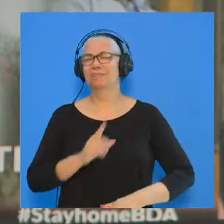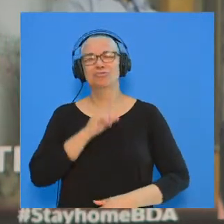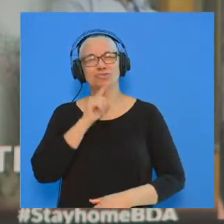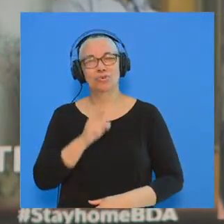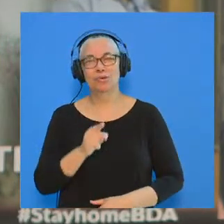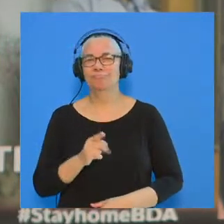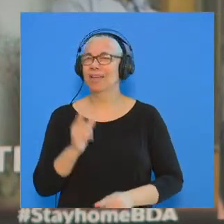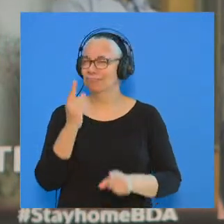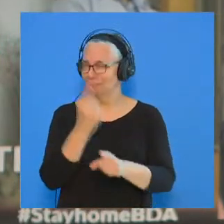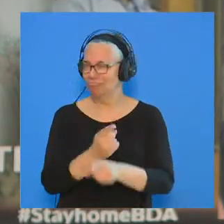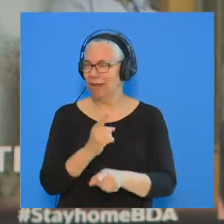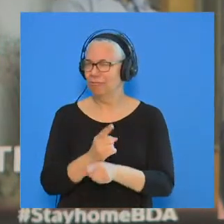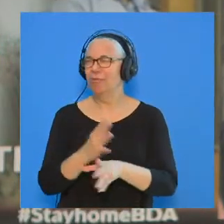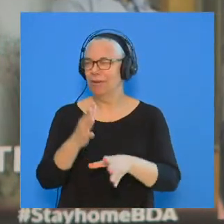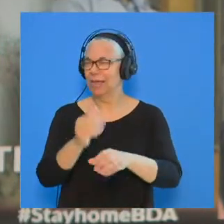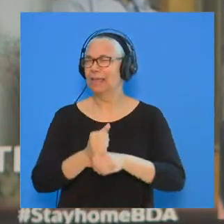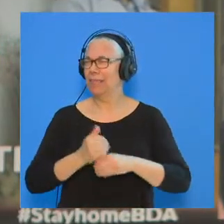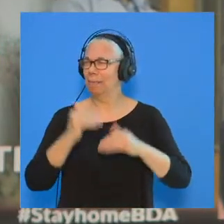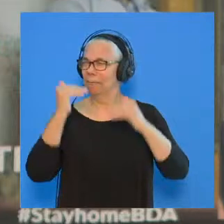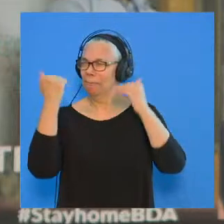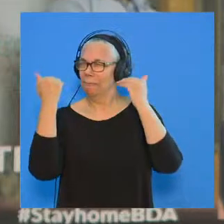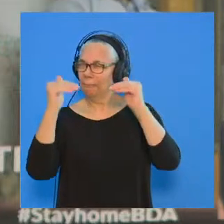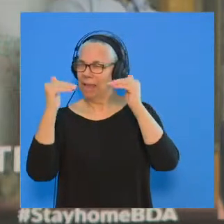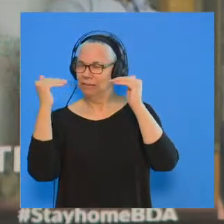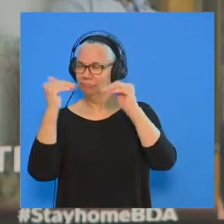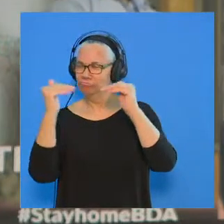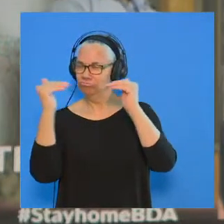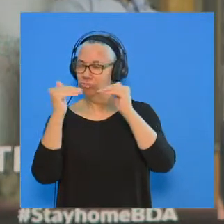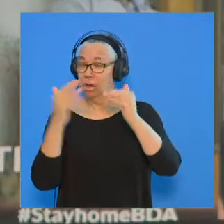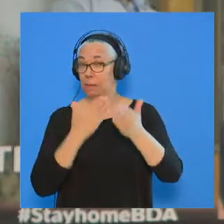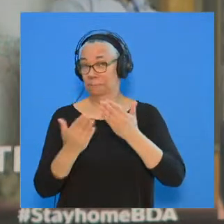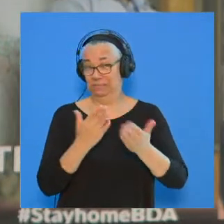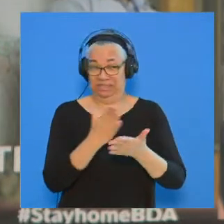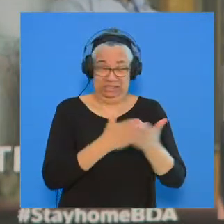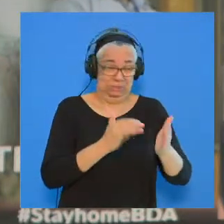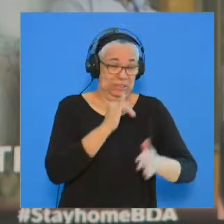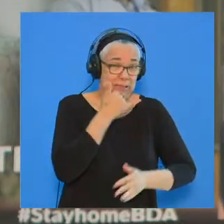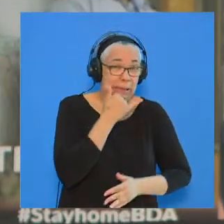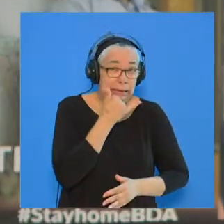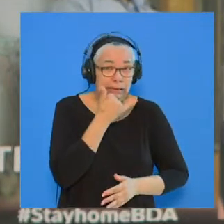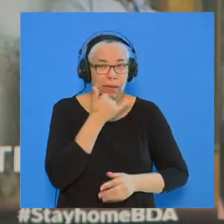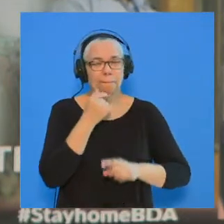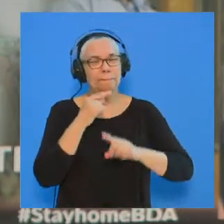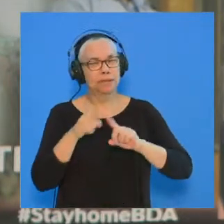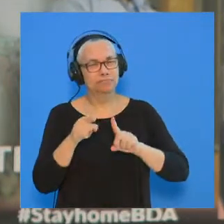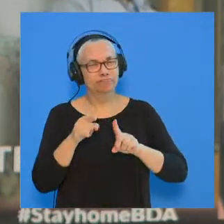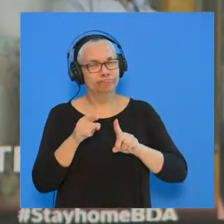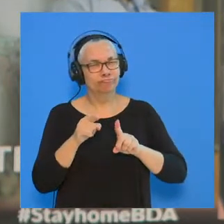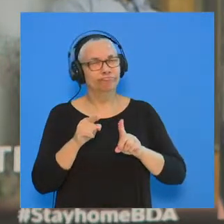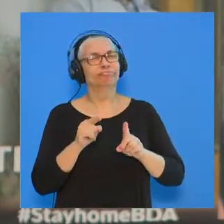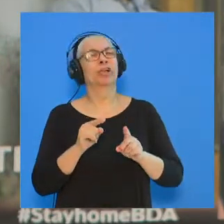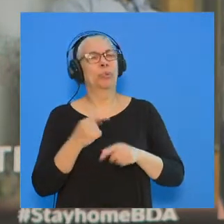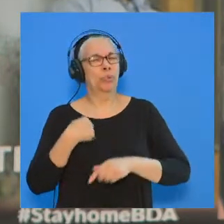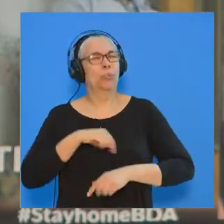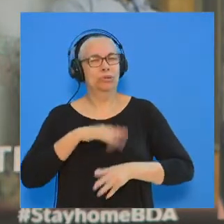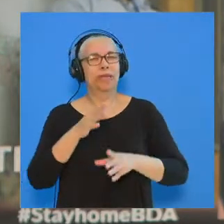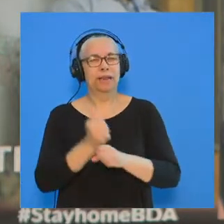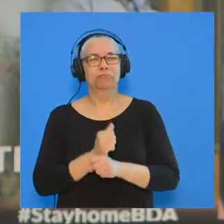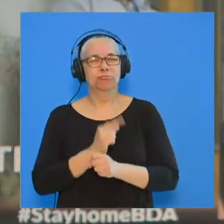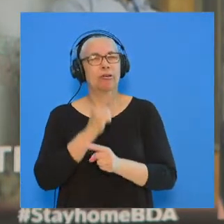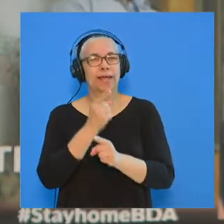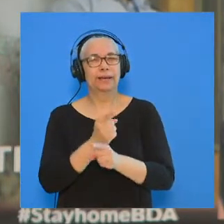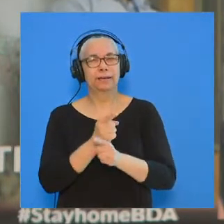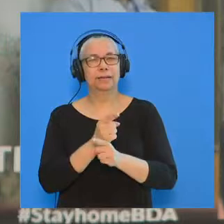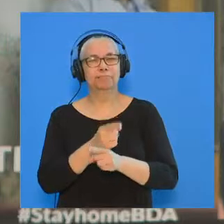we will strike that balance. There may be some mistakes, there may be some errors, but I think on the whole, we will get it right, and we're determined to make